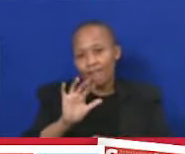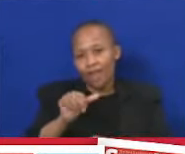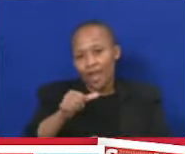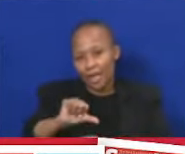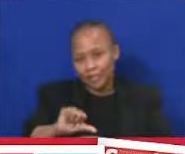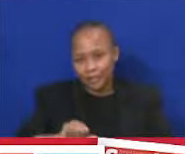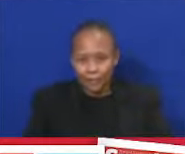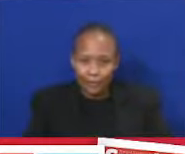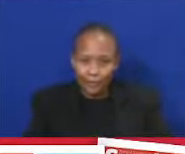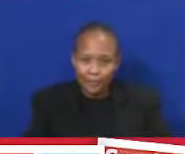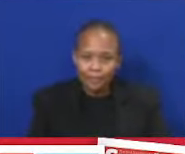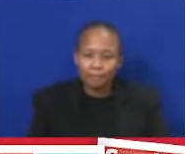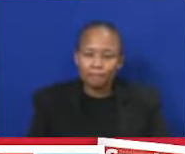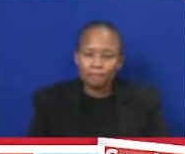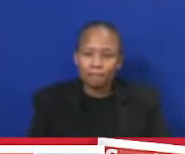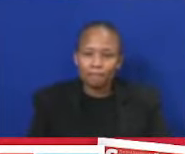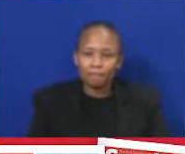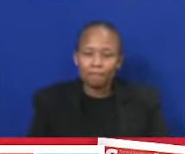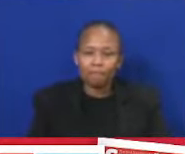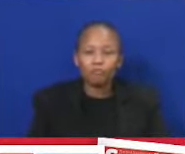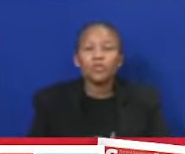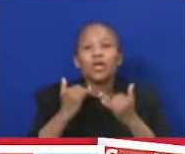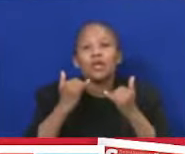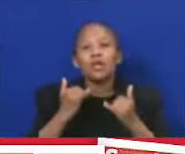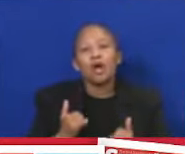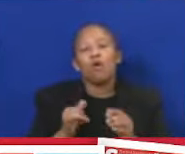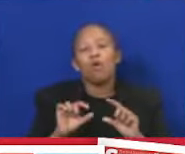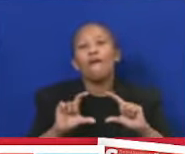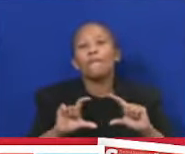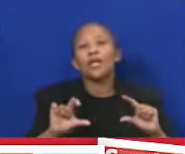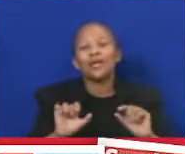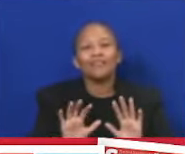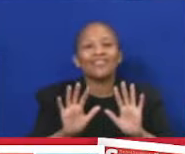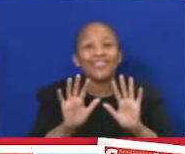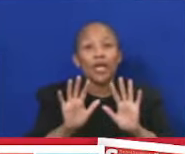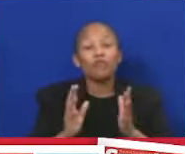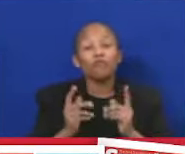We're now on paragraph 10 of your witness statement.